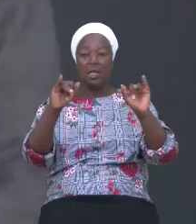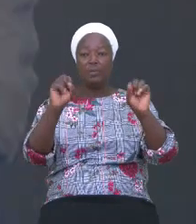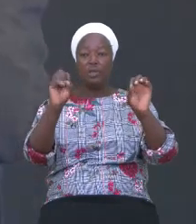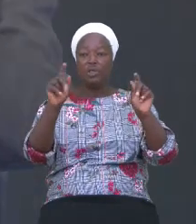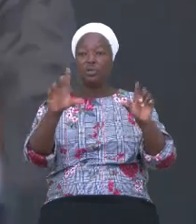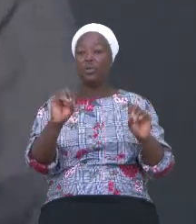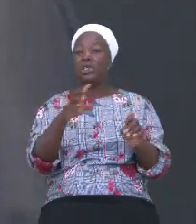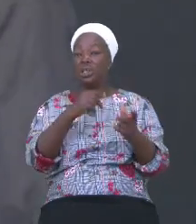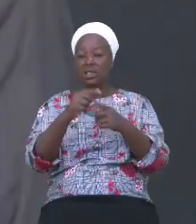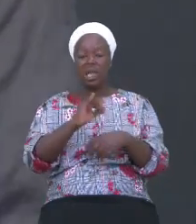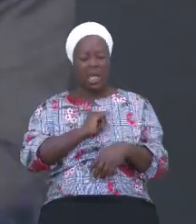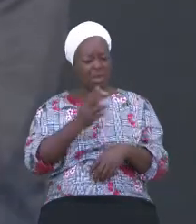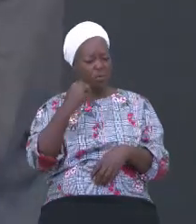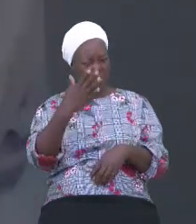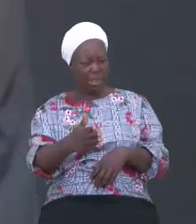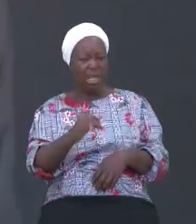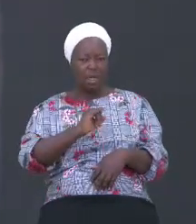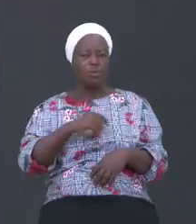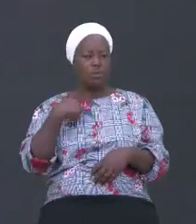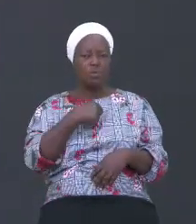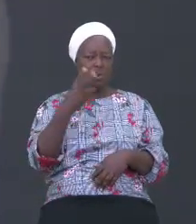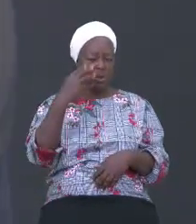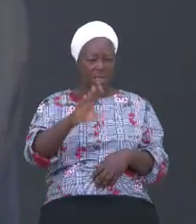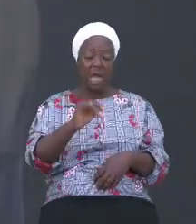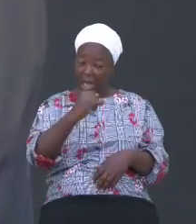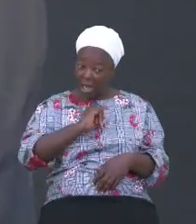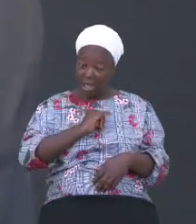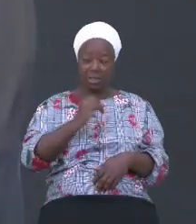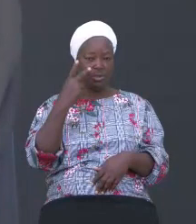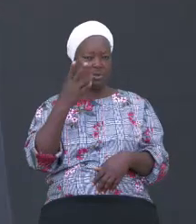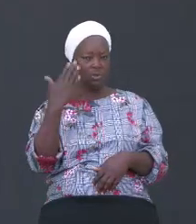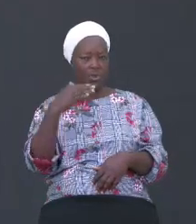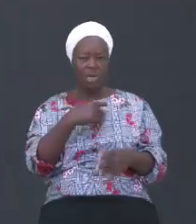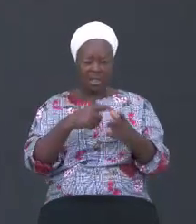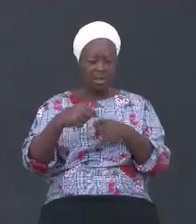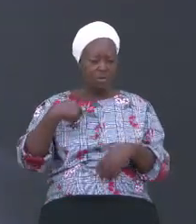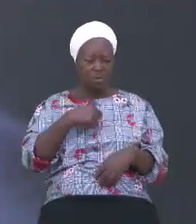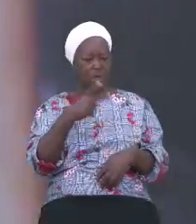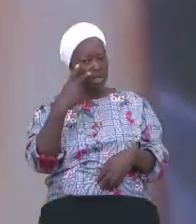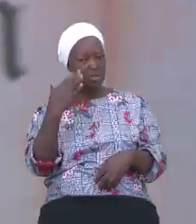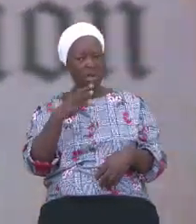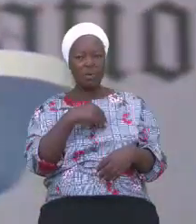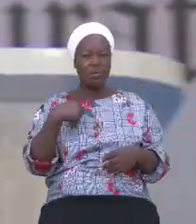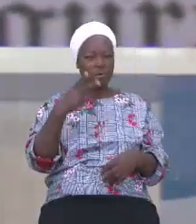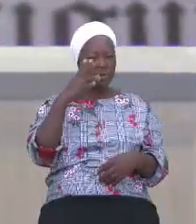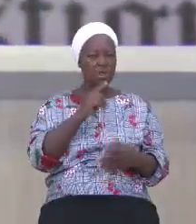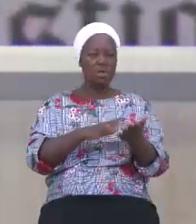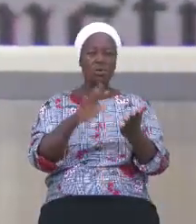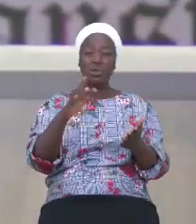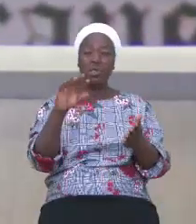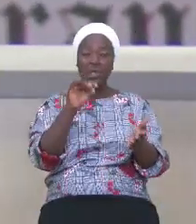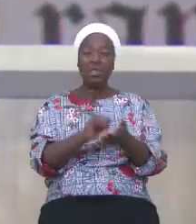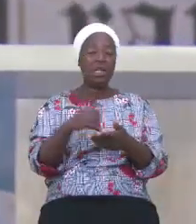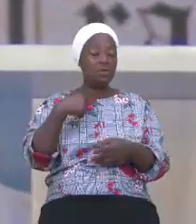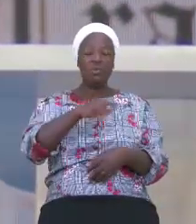He said, we were there. He said, I saw. He said, we saw. And we saw the glory that we